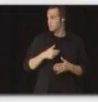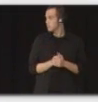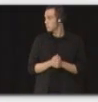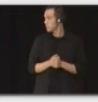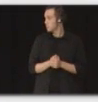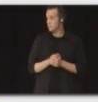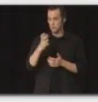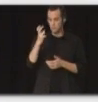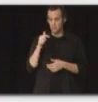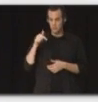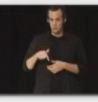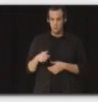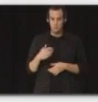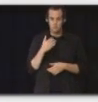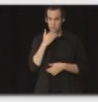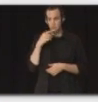with us.